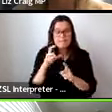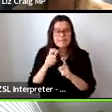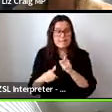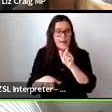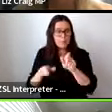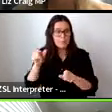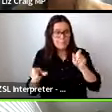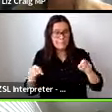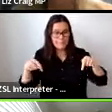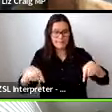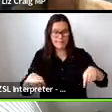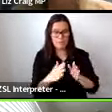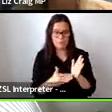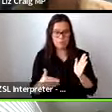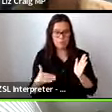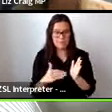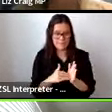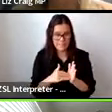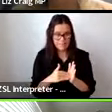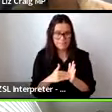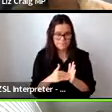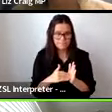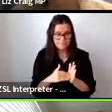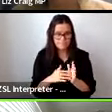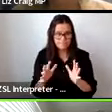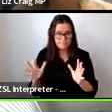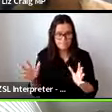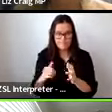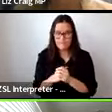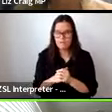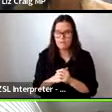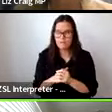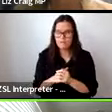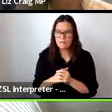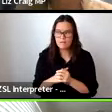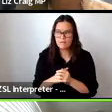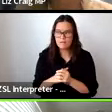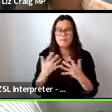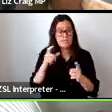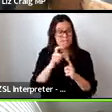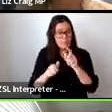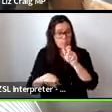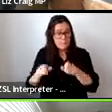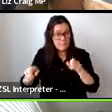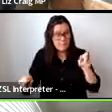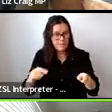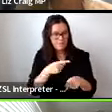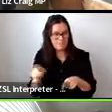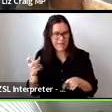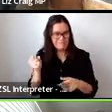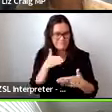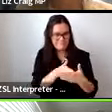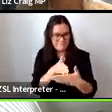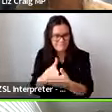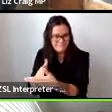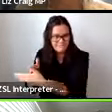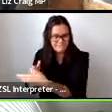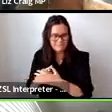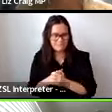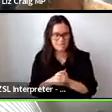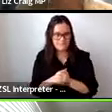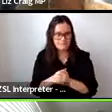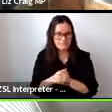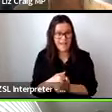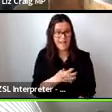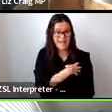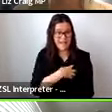New Zealand face accessibility barriers throughout their lives. And it is good that the government, and I believe all of